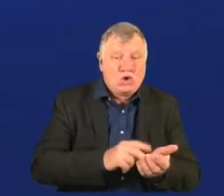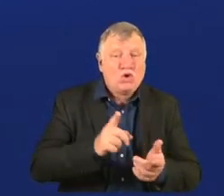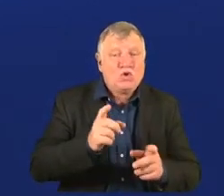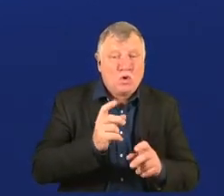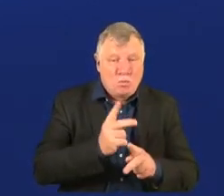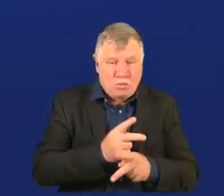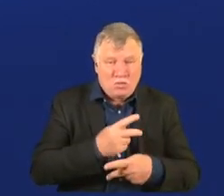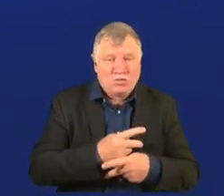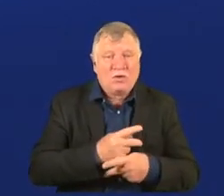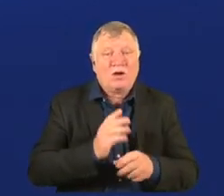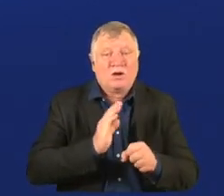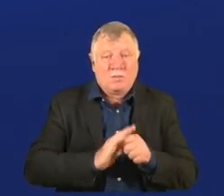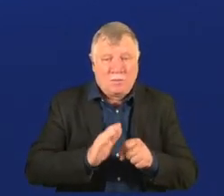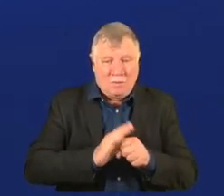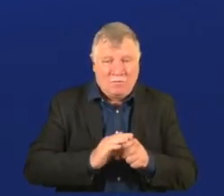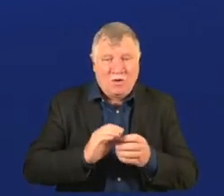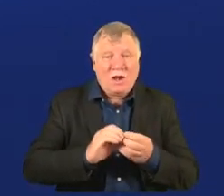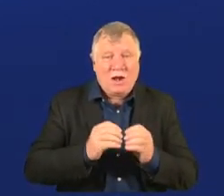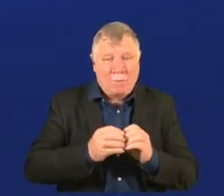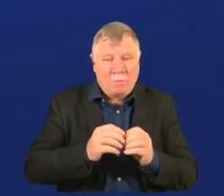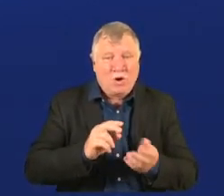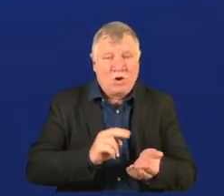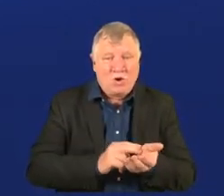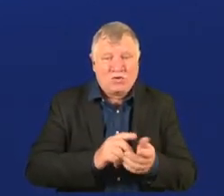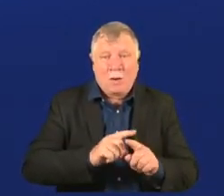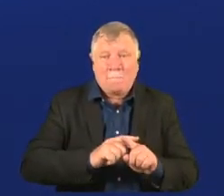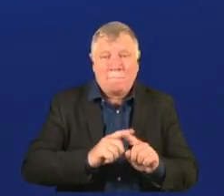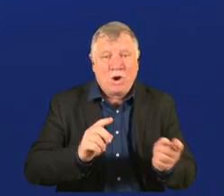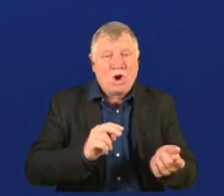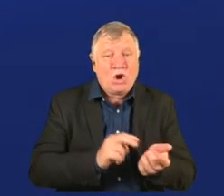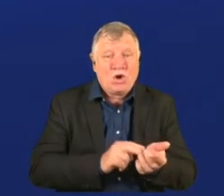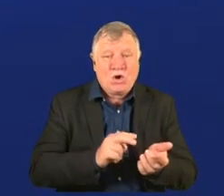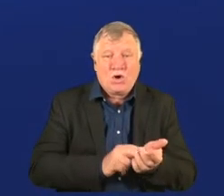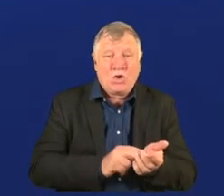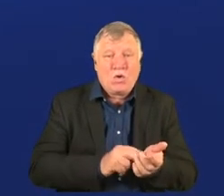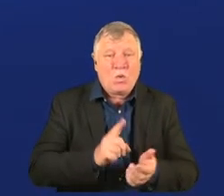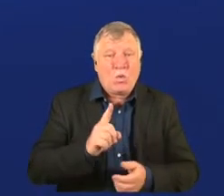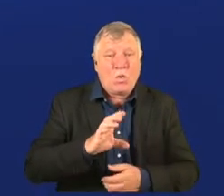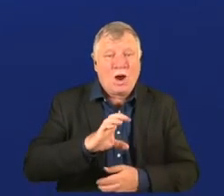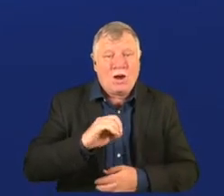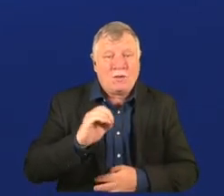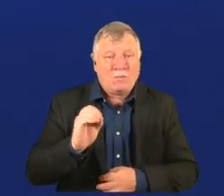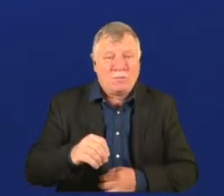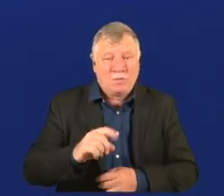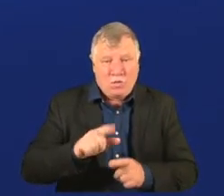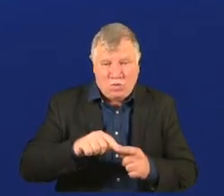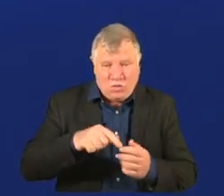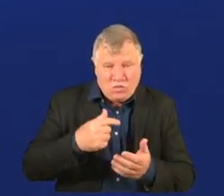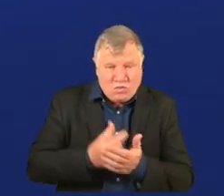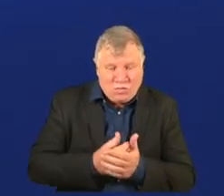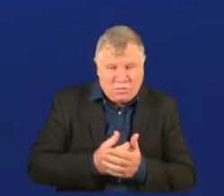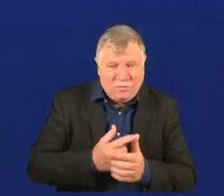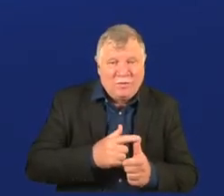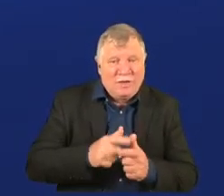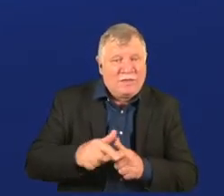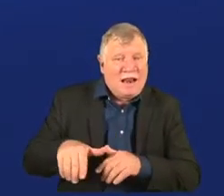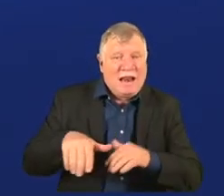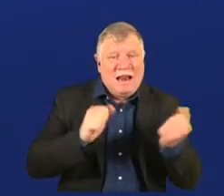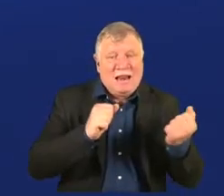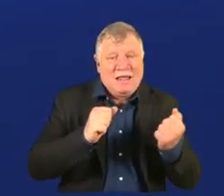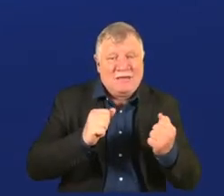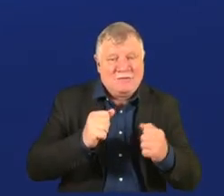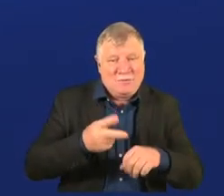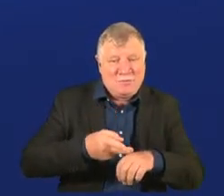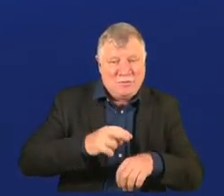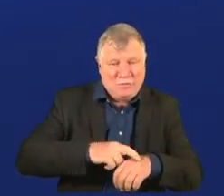producing sufficient number of nurses, but nurses are almost 100%, once they graduated, leaving the island,